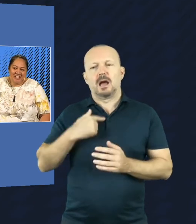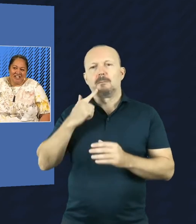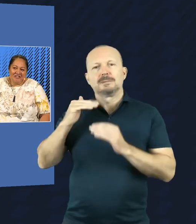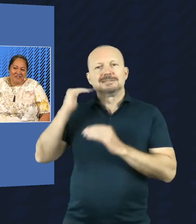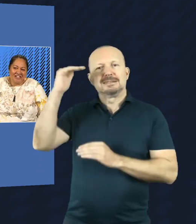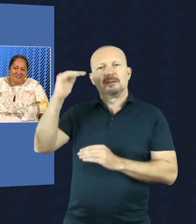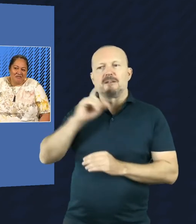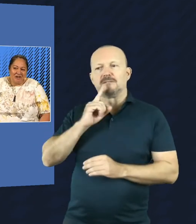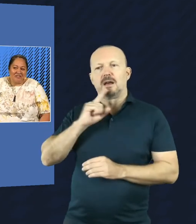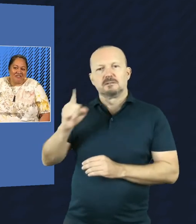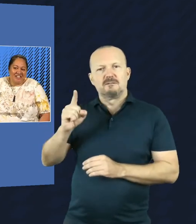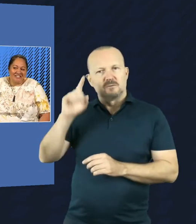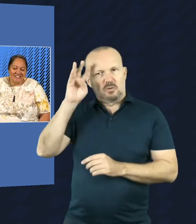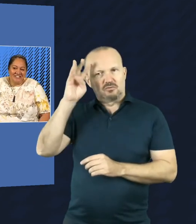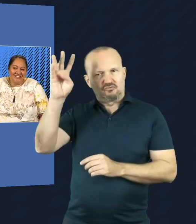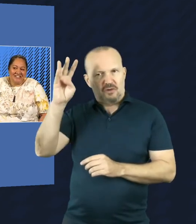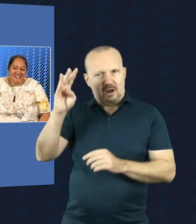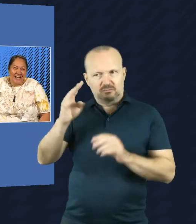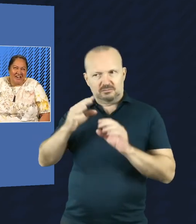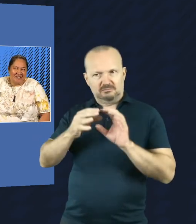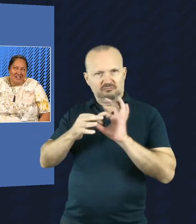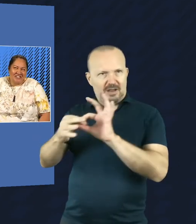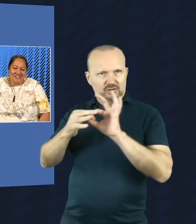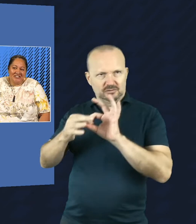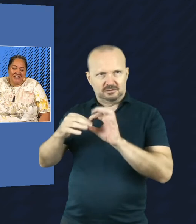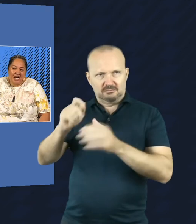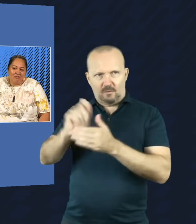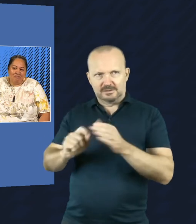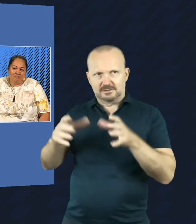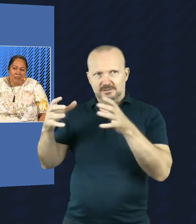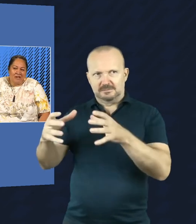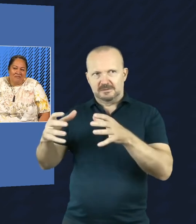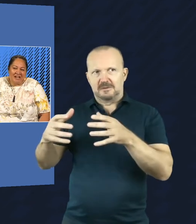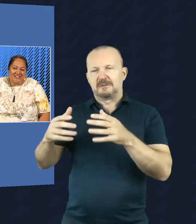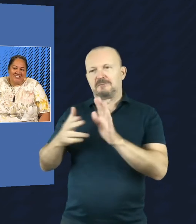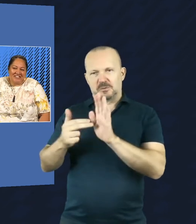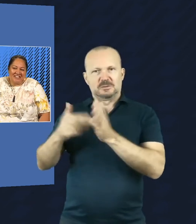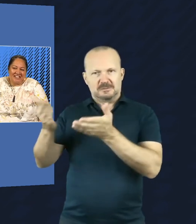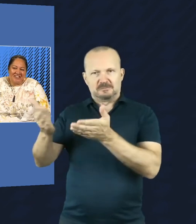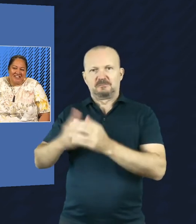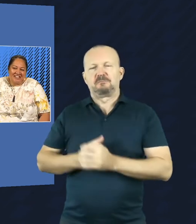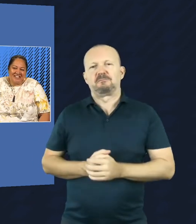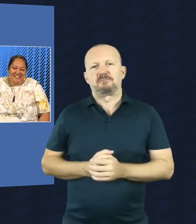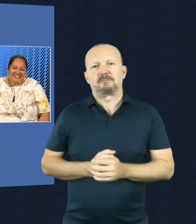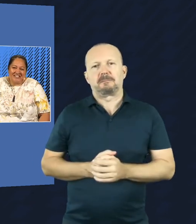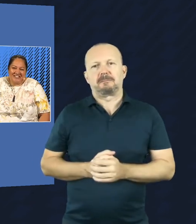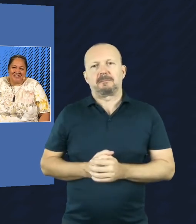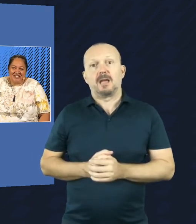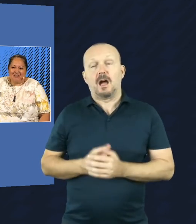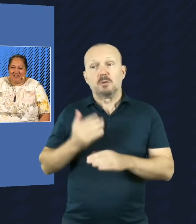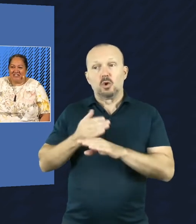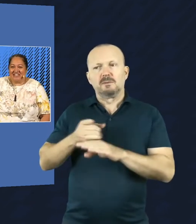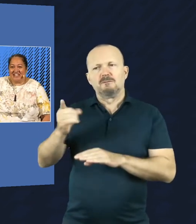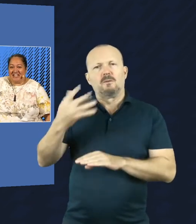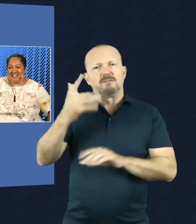I've been working there for about 5 years now, close to. But originally, I actually